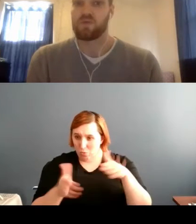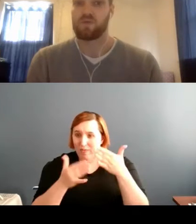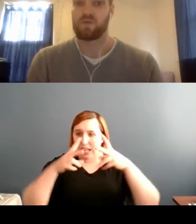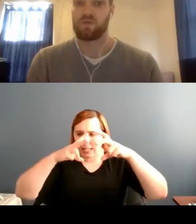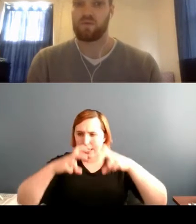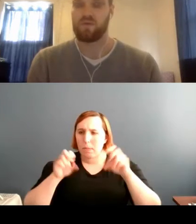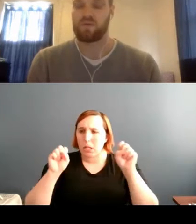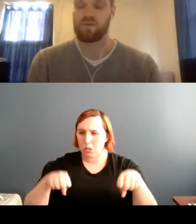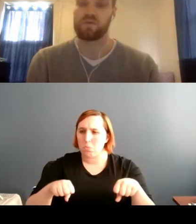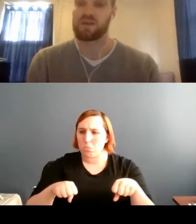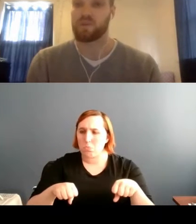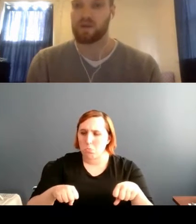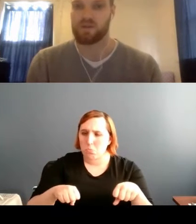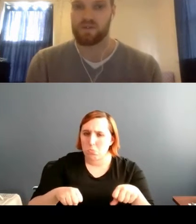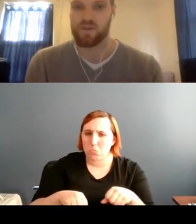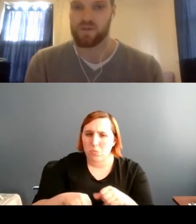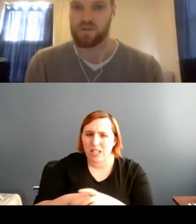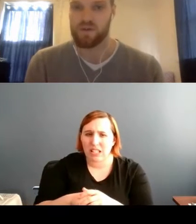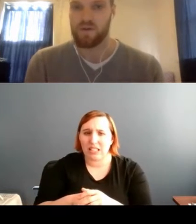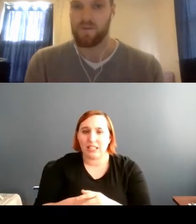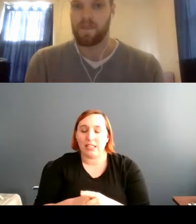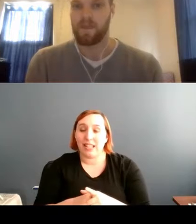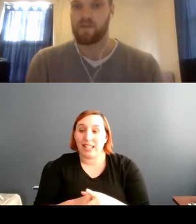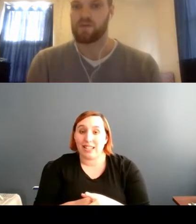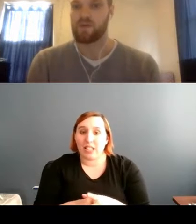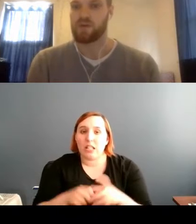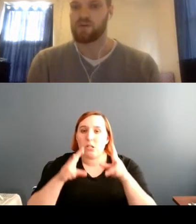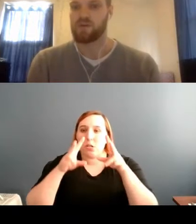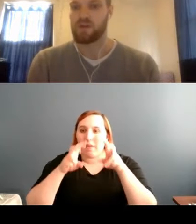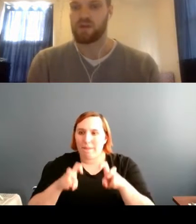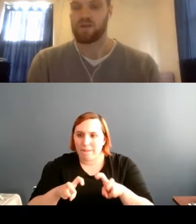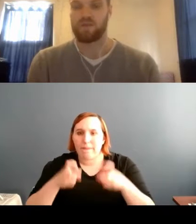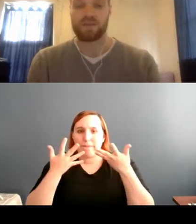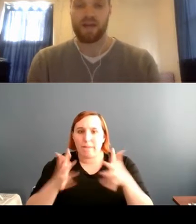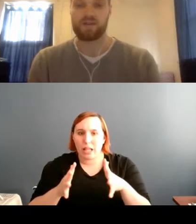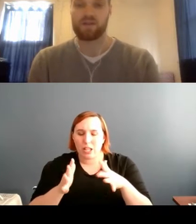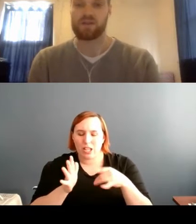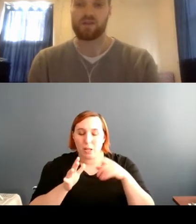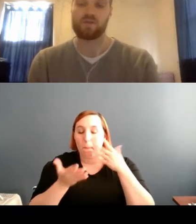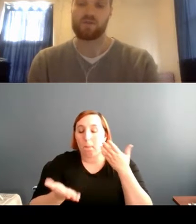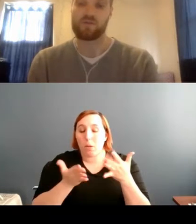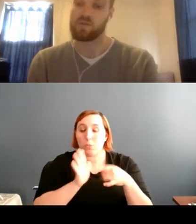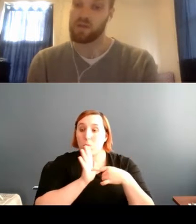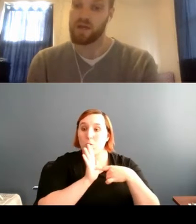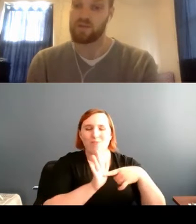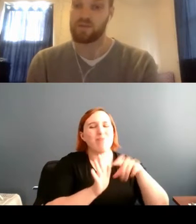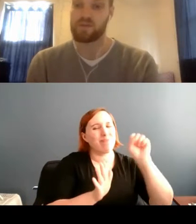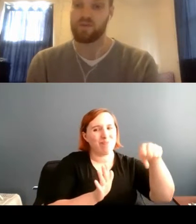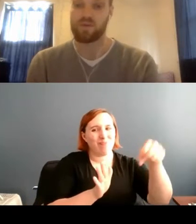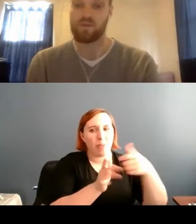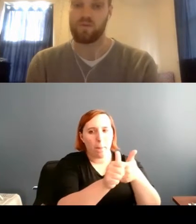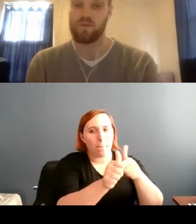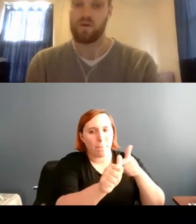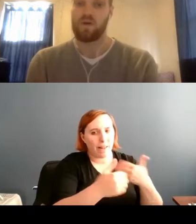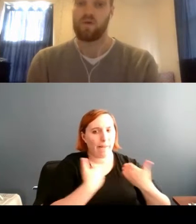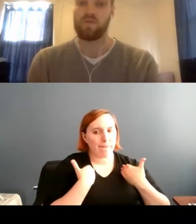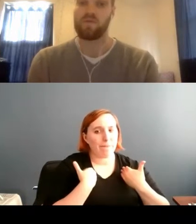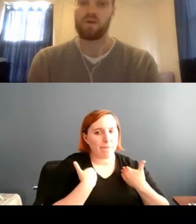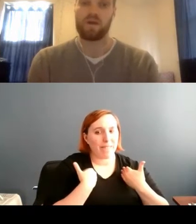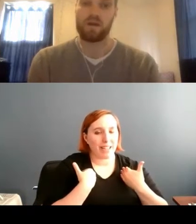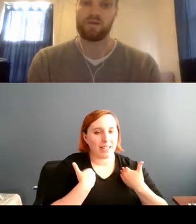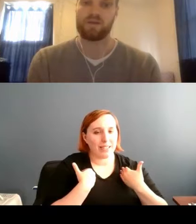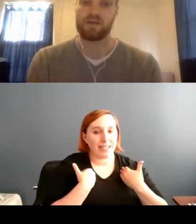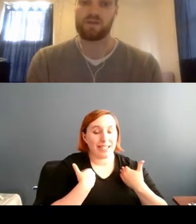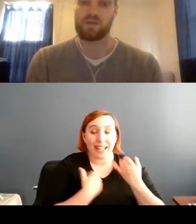to address my concerns? And there's two options. They could either the testing shows there's no delays, which is wonderful. And if